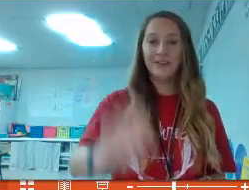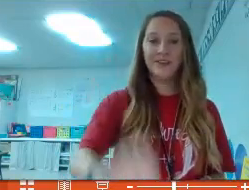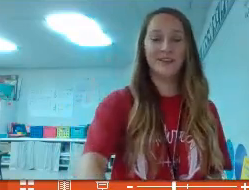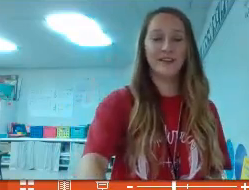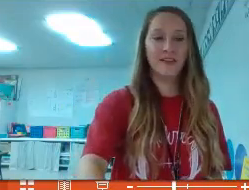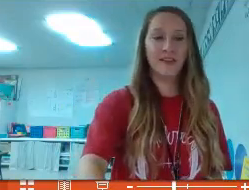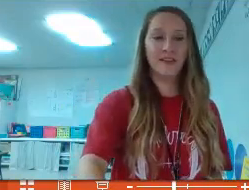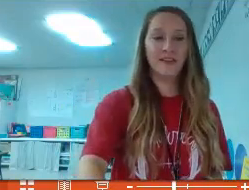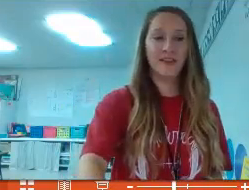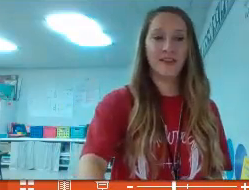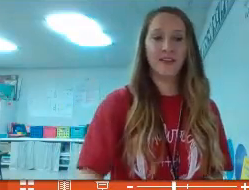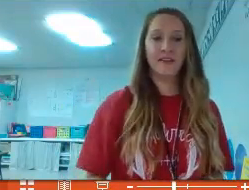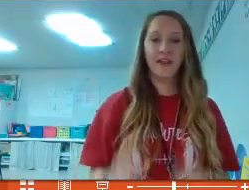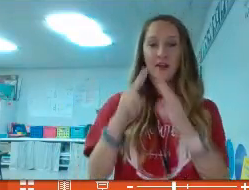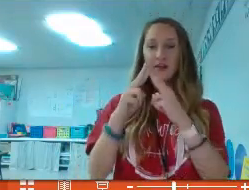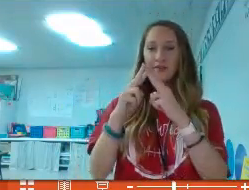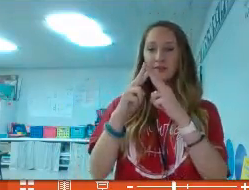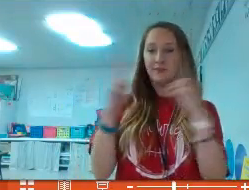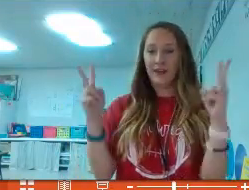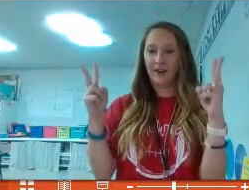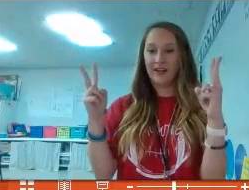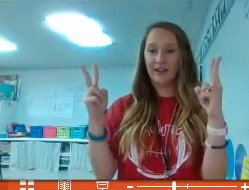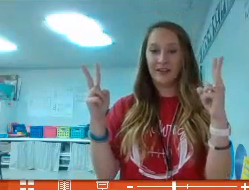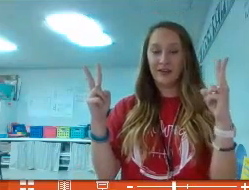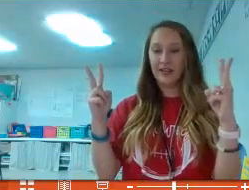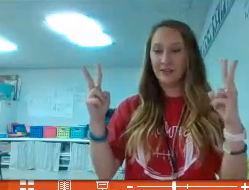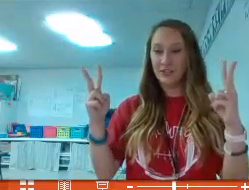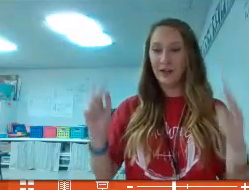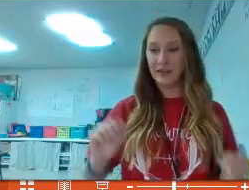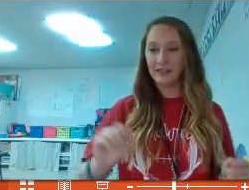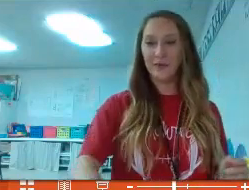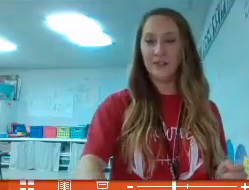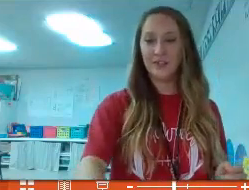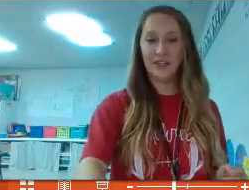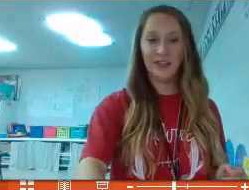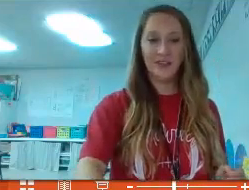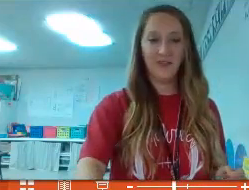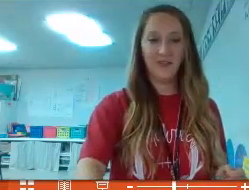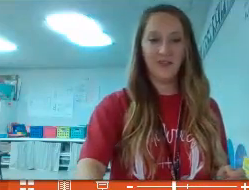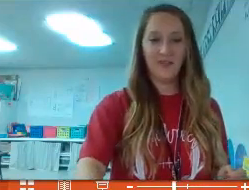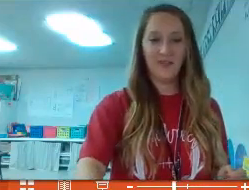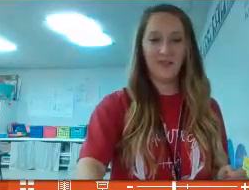Up. Very. Okay, good job. Thanks for watching.